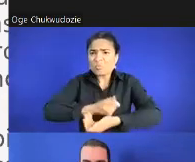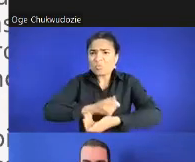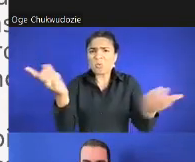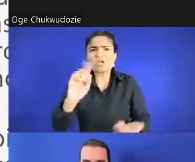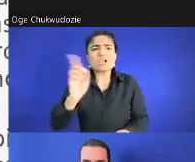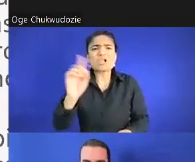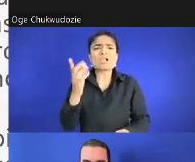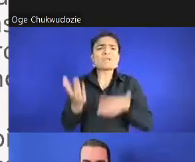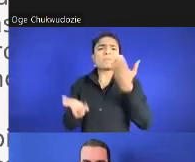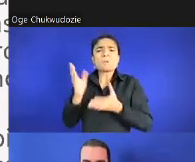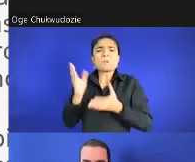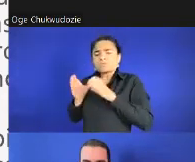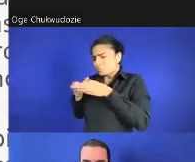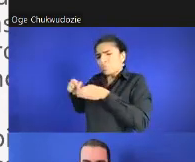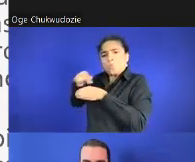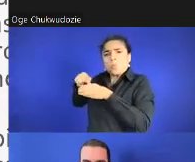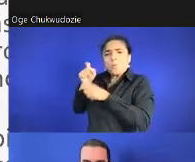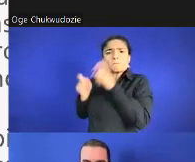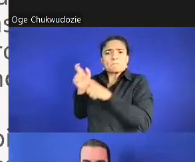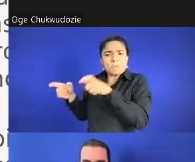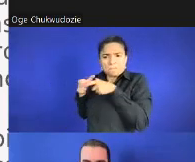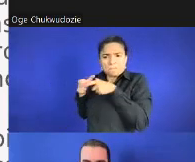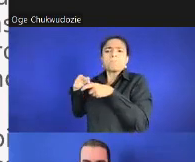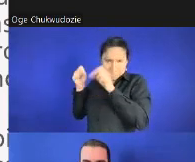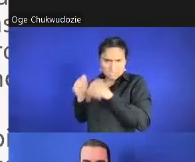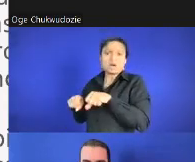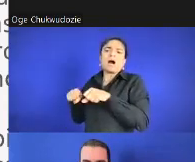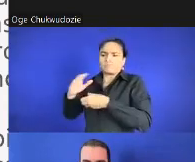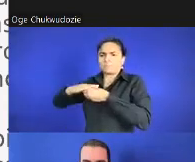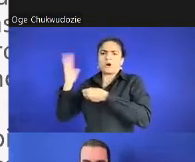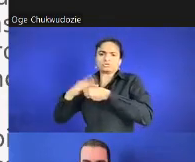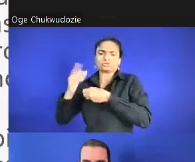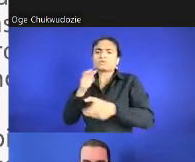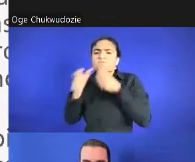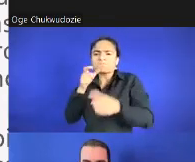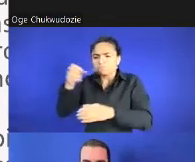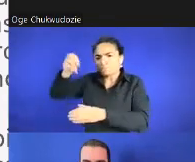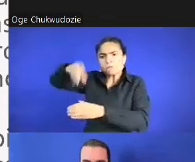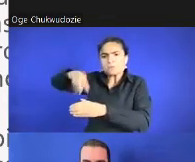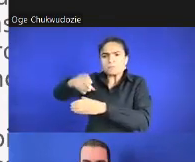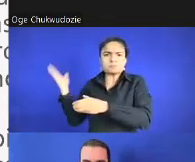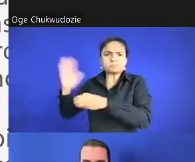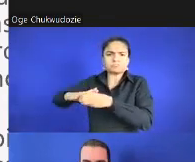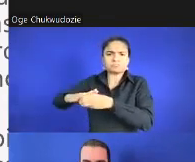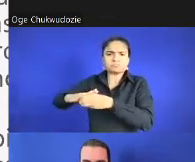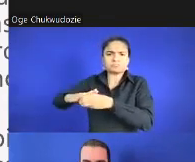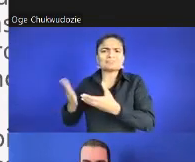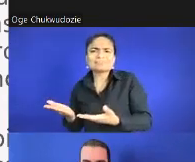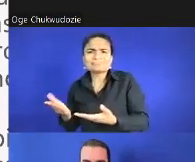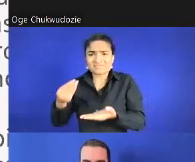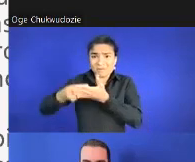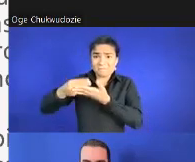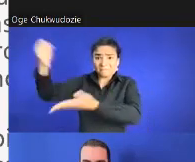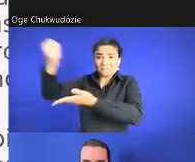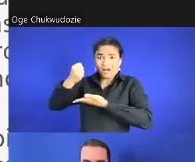to set up other mechanisms that are ideal for the larger populace. This is a constraint in maintaining our